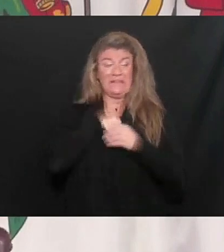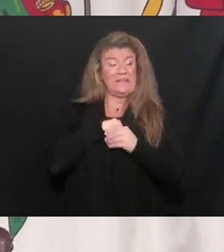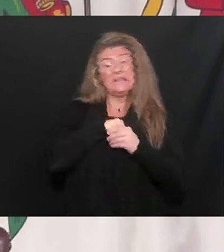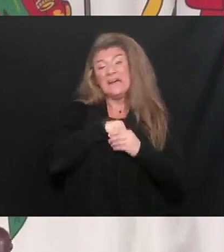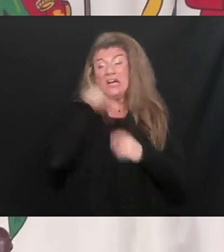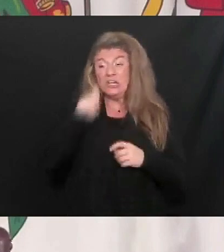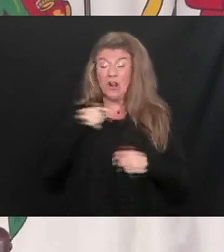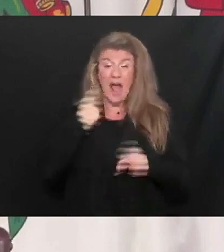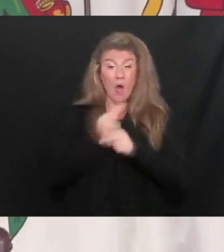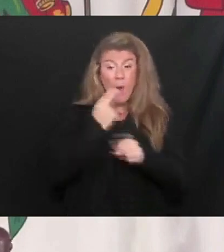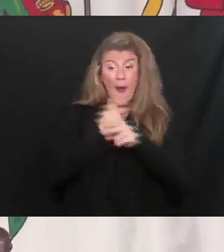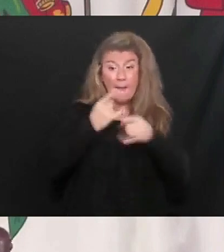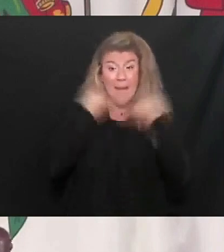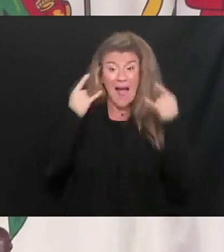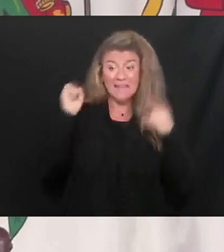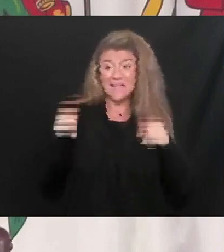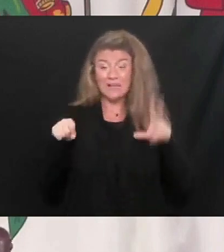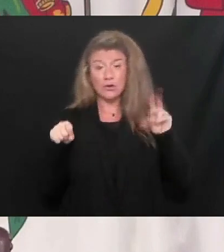your mask.